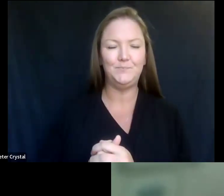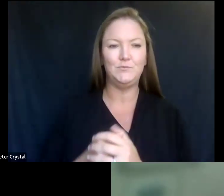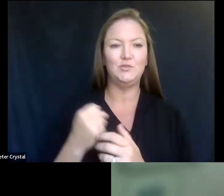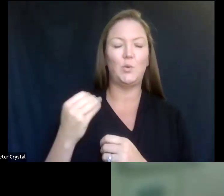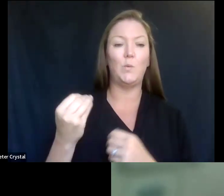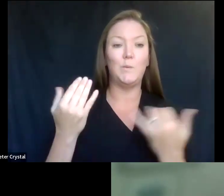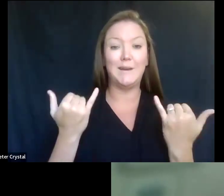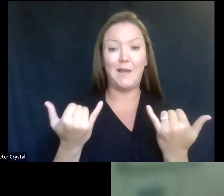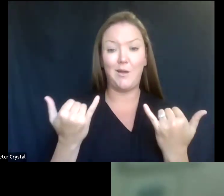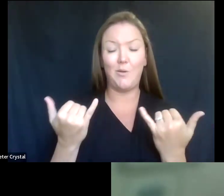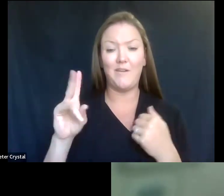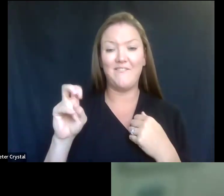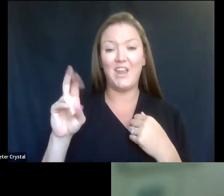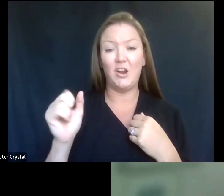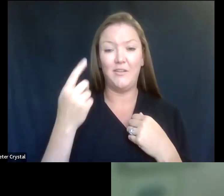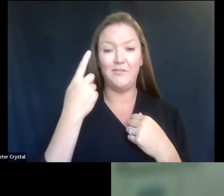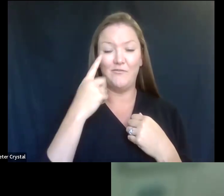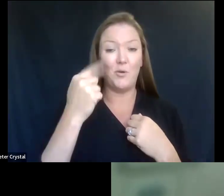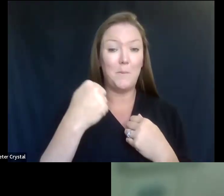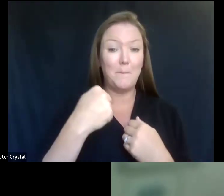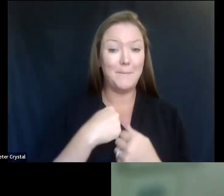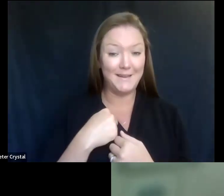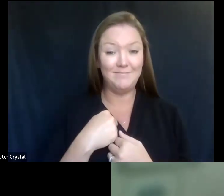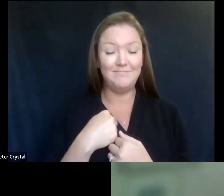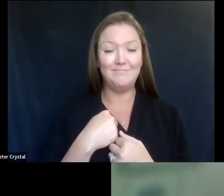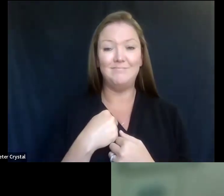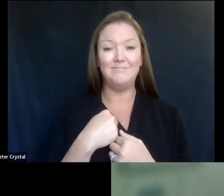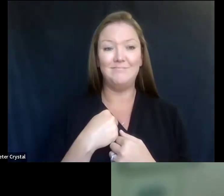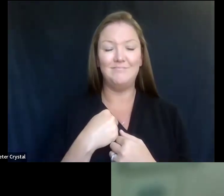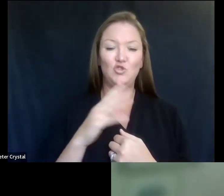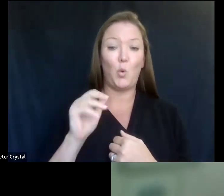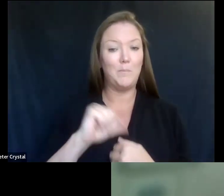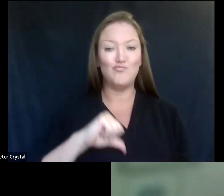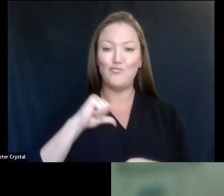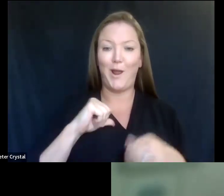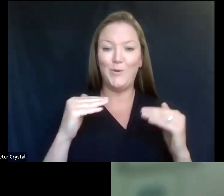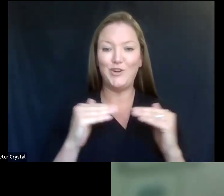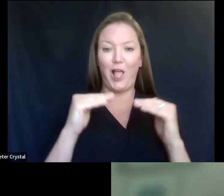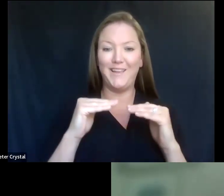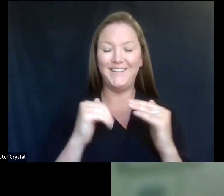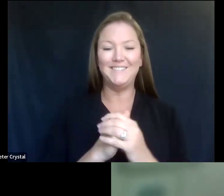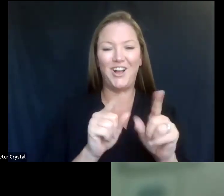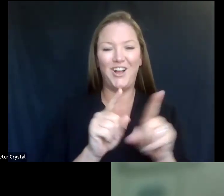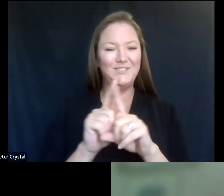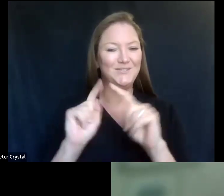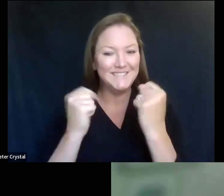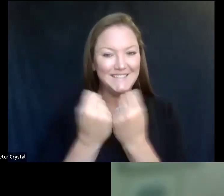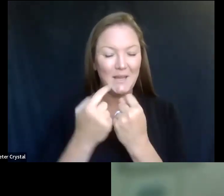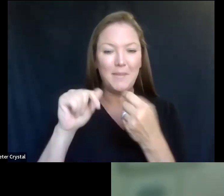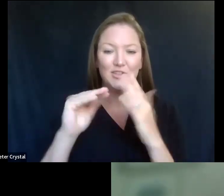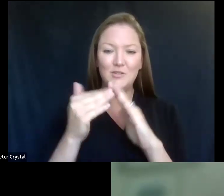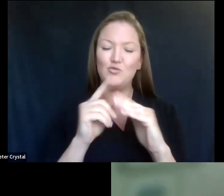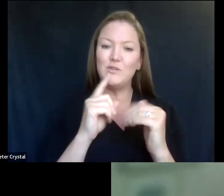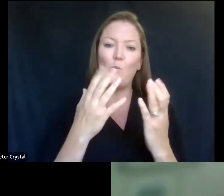on behalf of me, your proud colleague, and our team in this community, just want